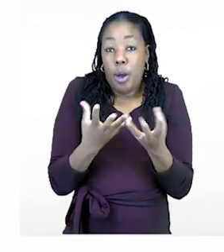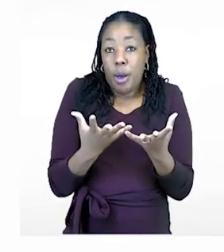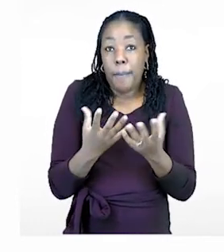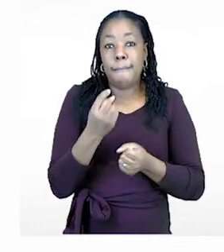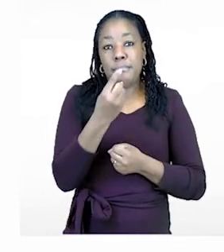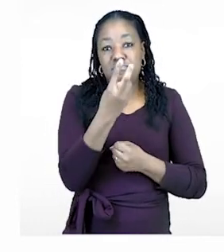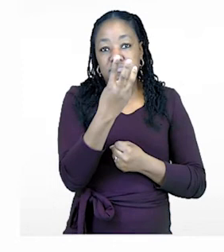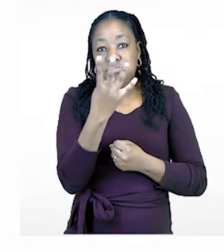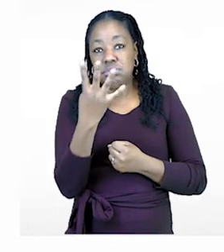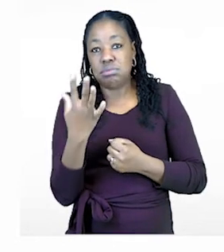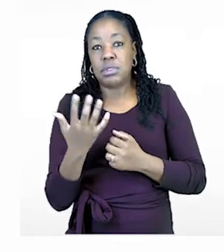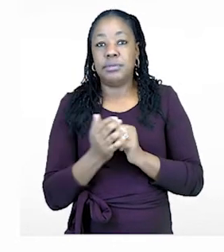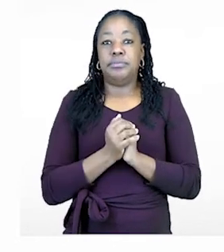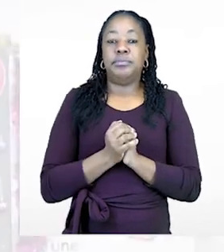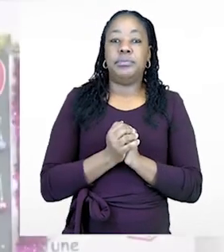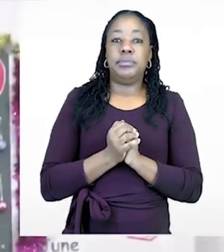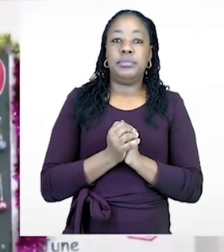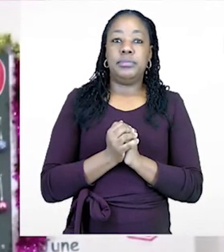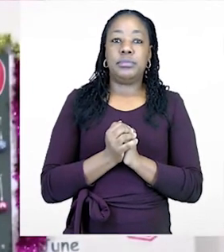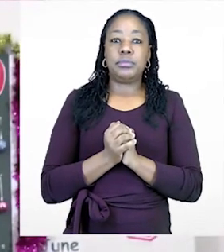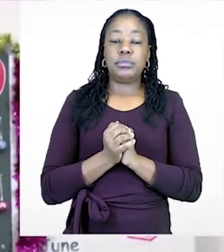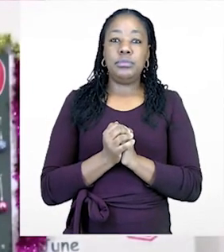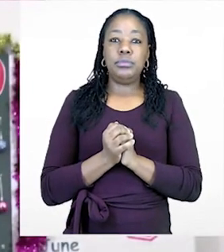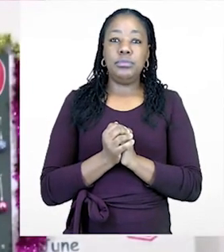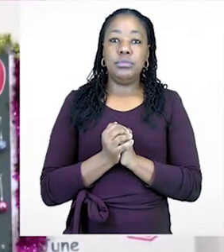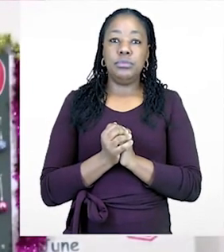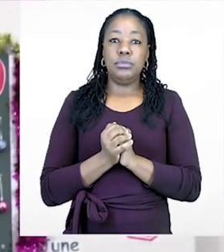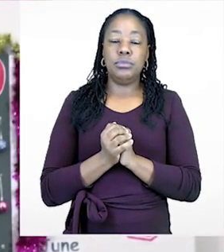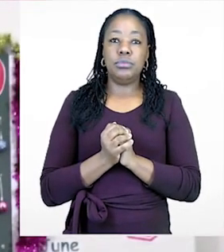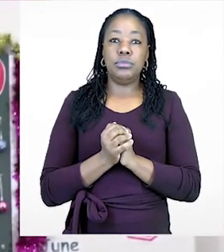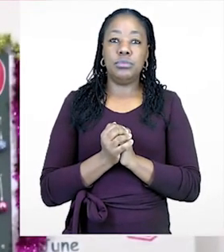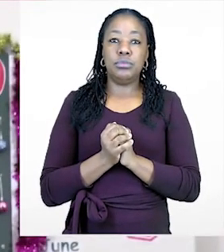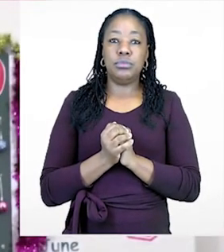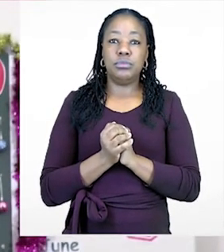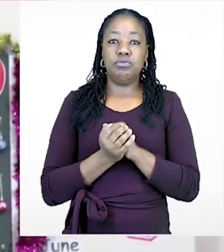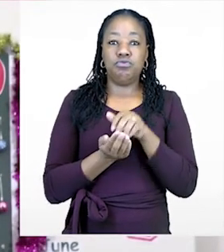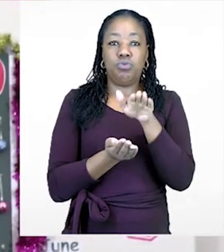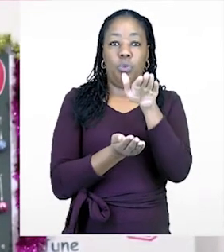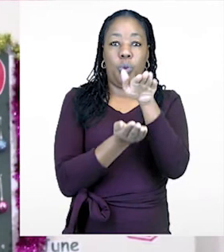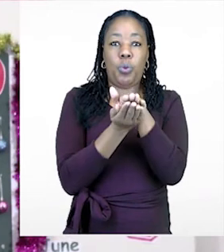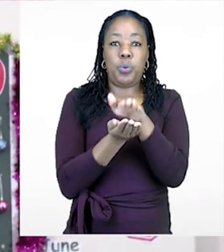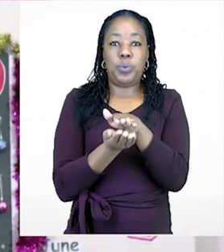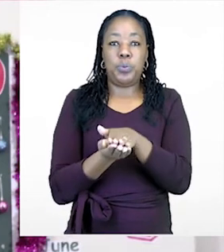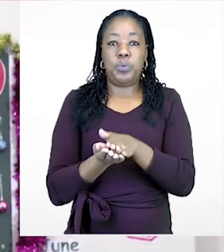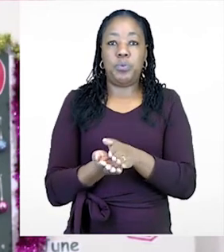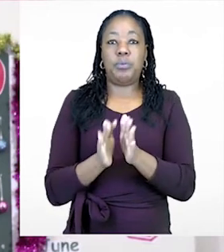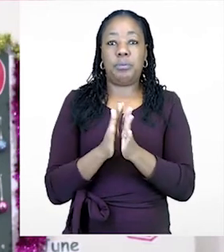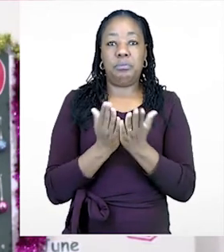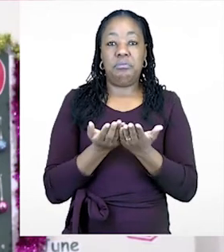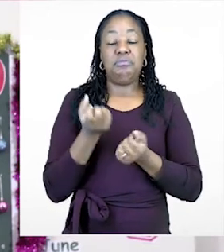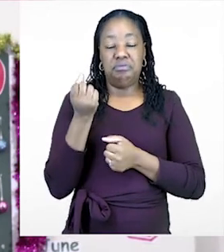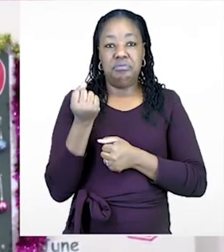their books, let's count the books here that we have. On our board, we have a stack of books, and I want us to count them